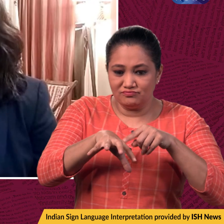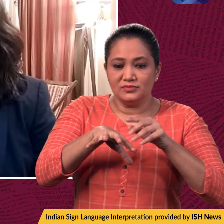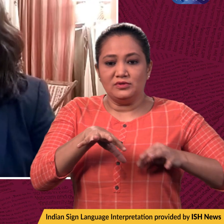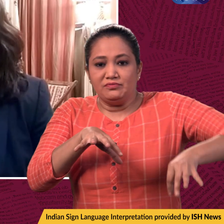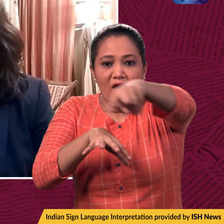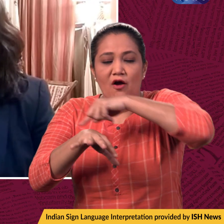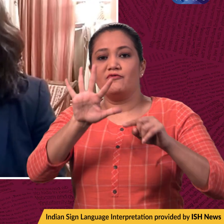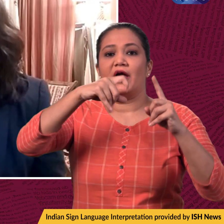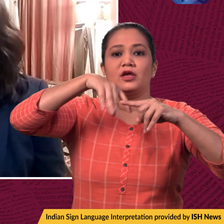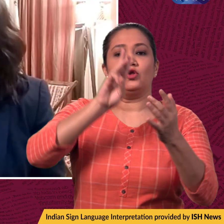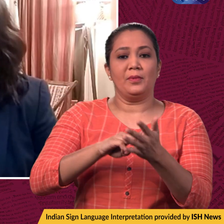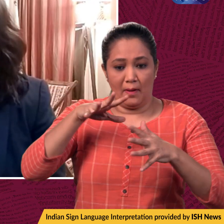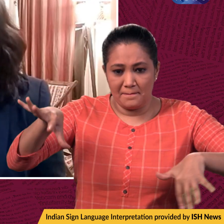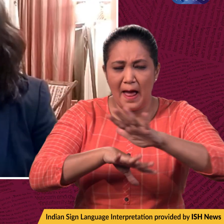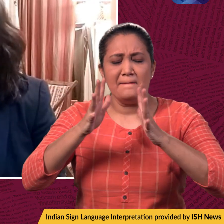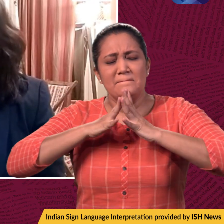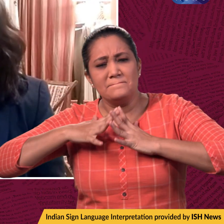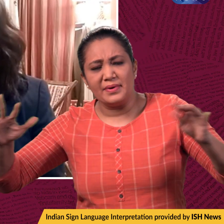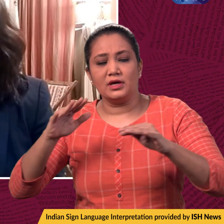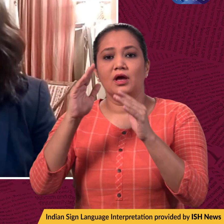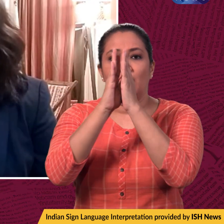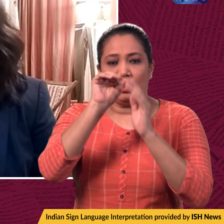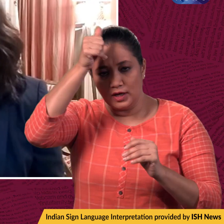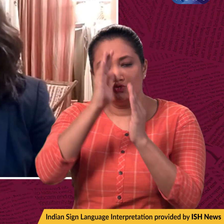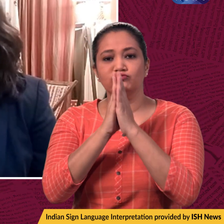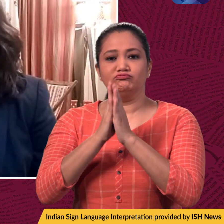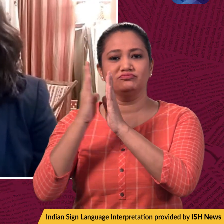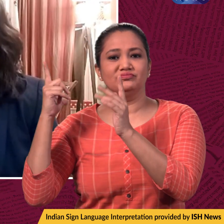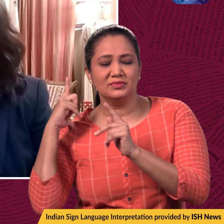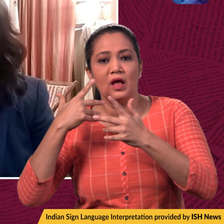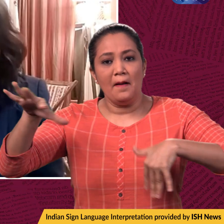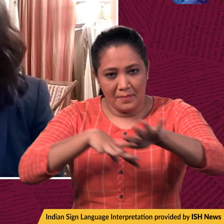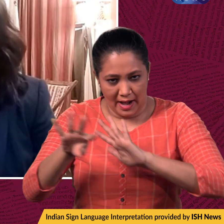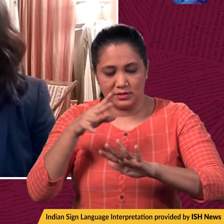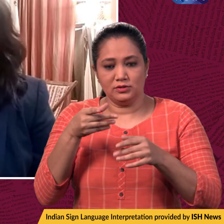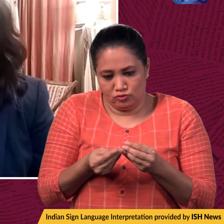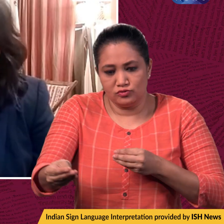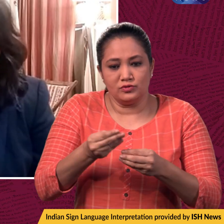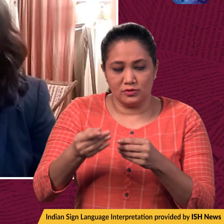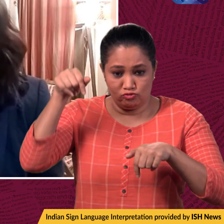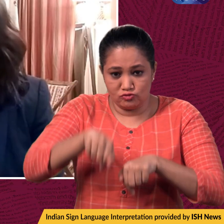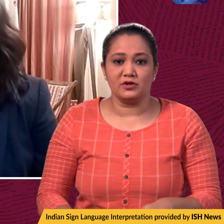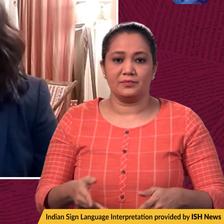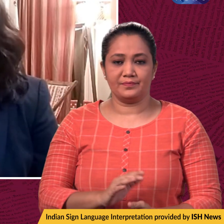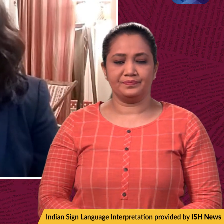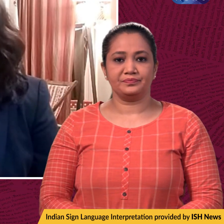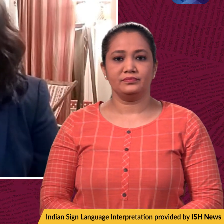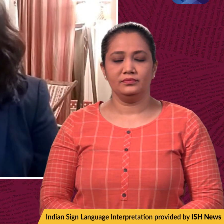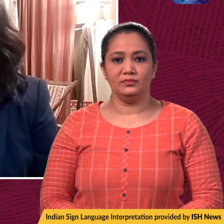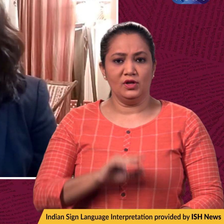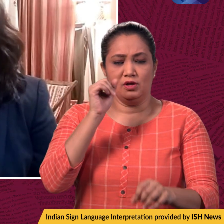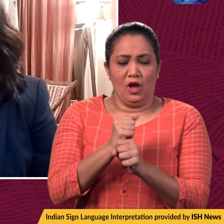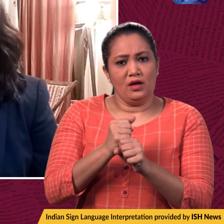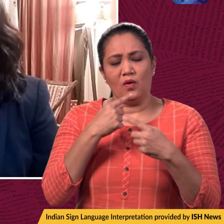of a village, wherein a mahapanchayat by Hindu religious leaders was scheduled to take place today. Now, the